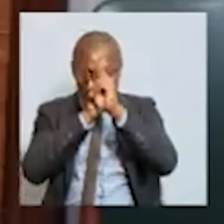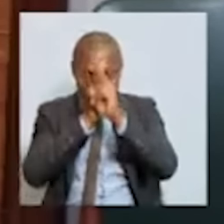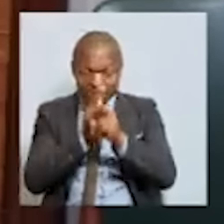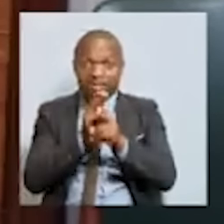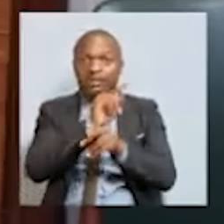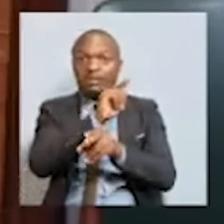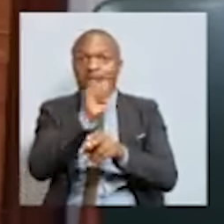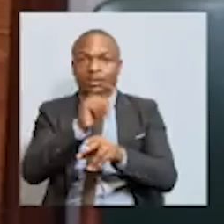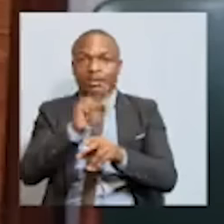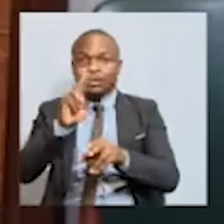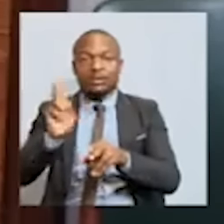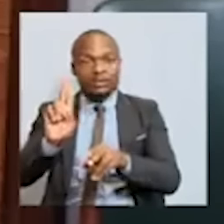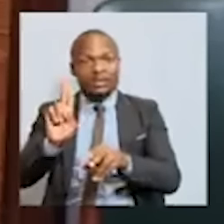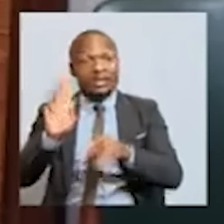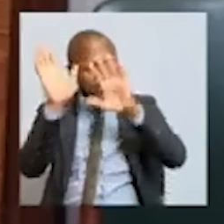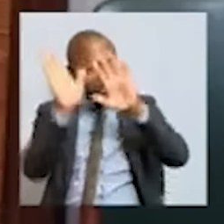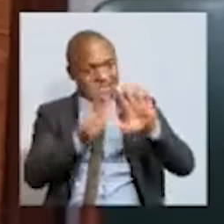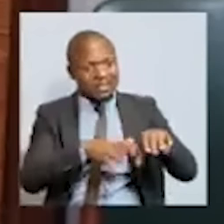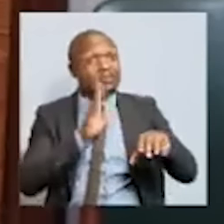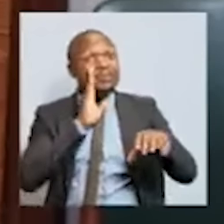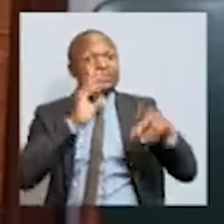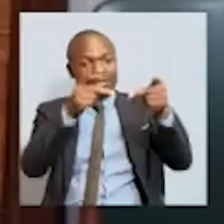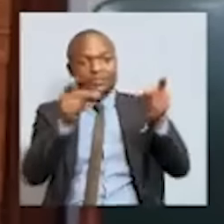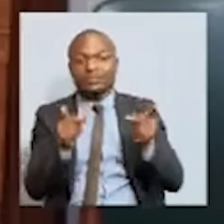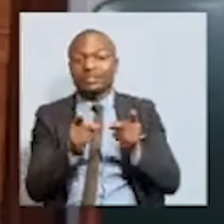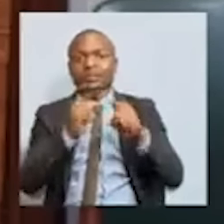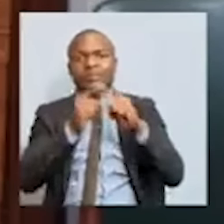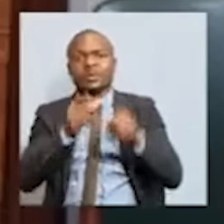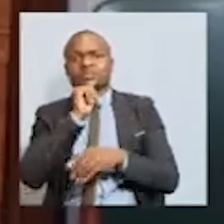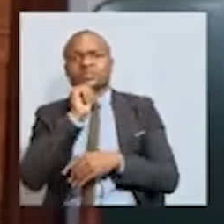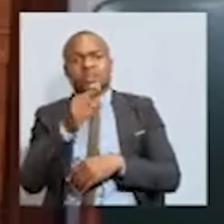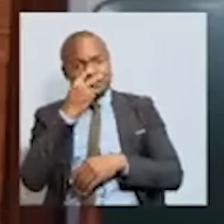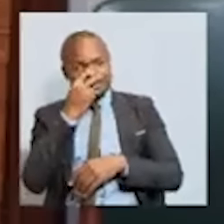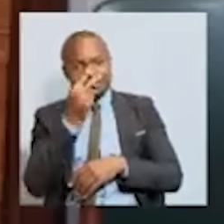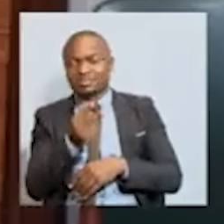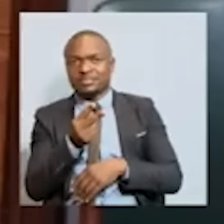MP, leaving the bar area, but